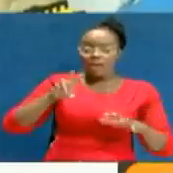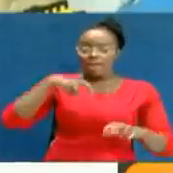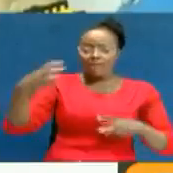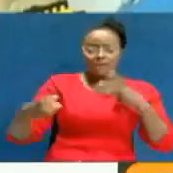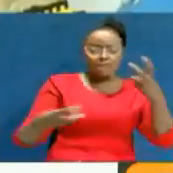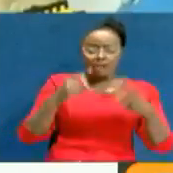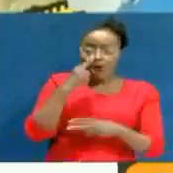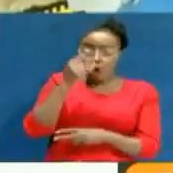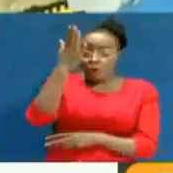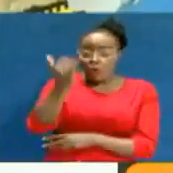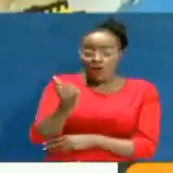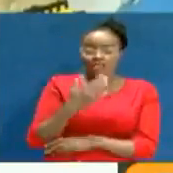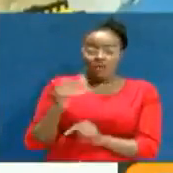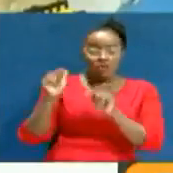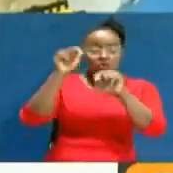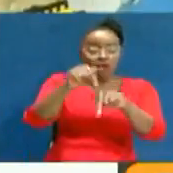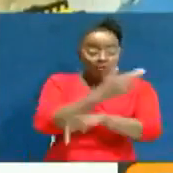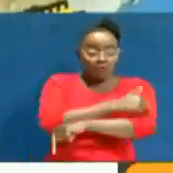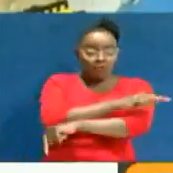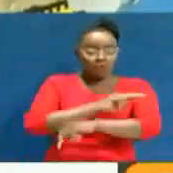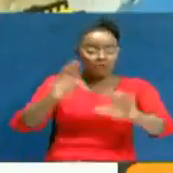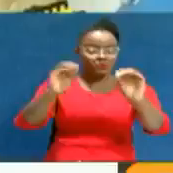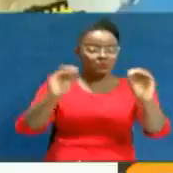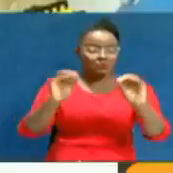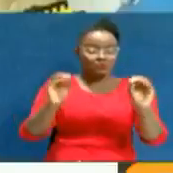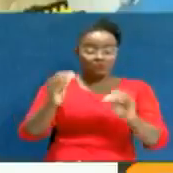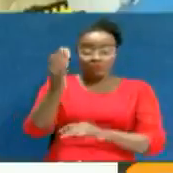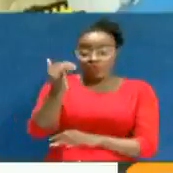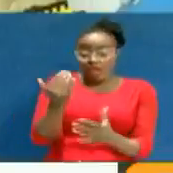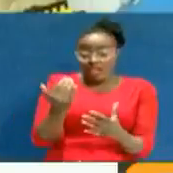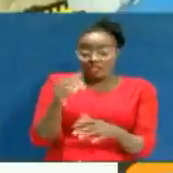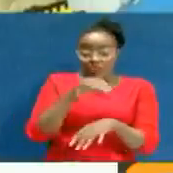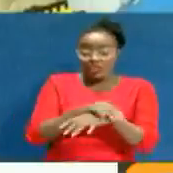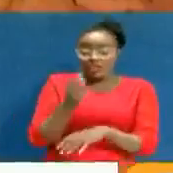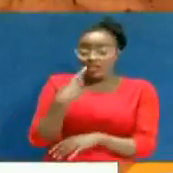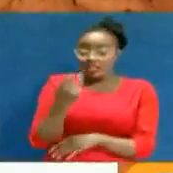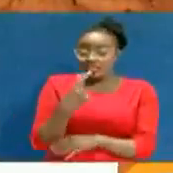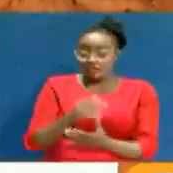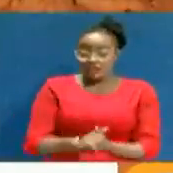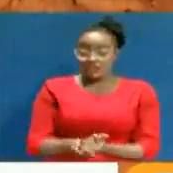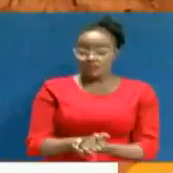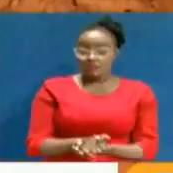at home is they don't want to come to the hospital for care and therapy.